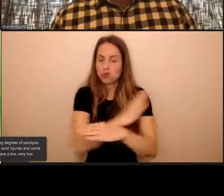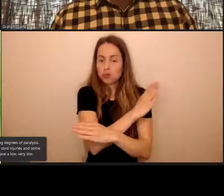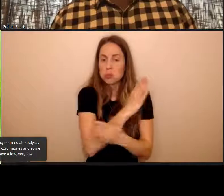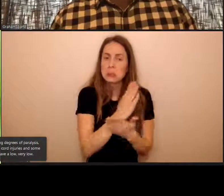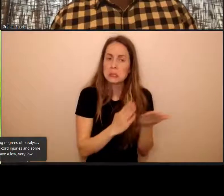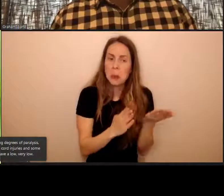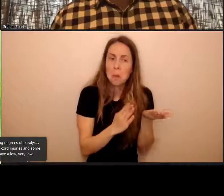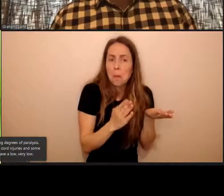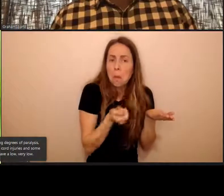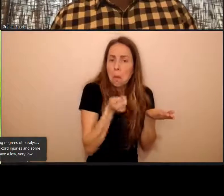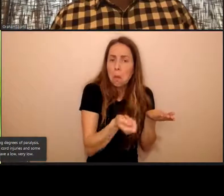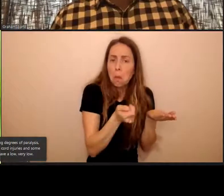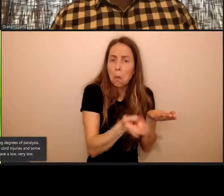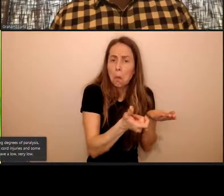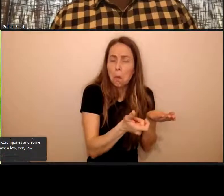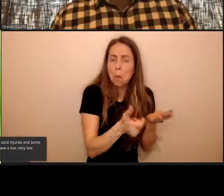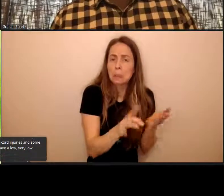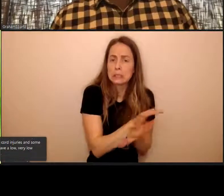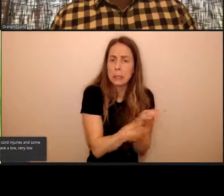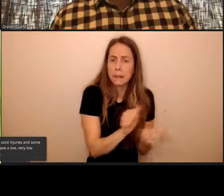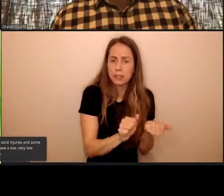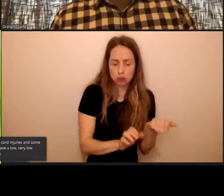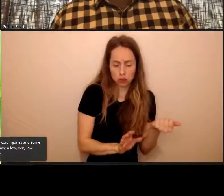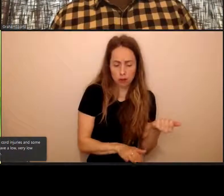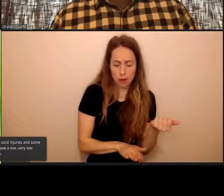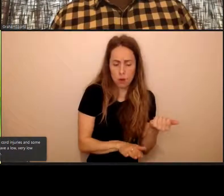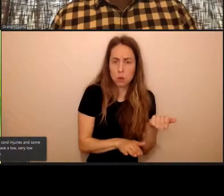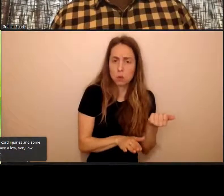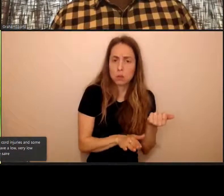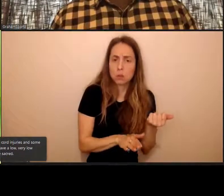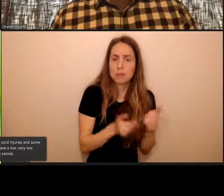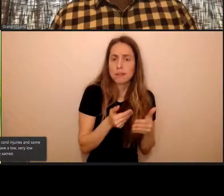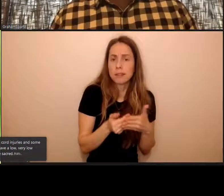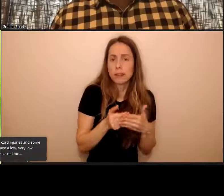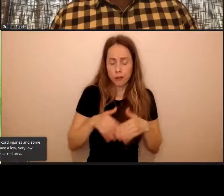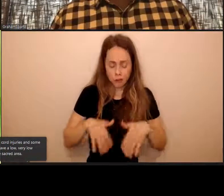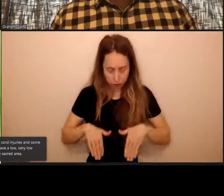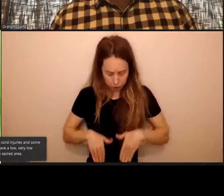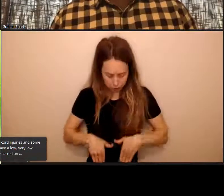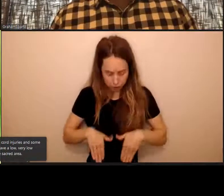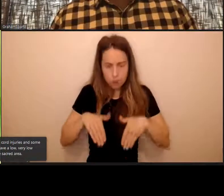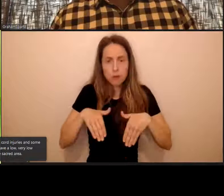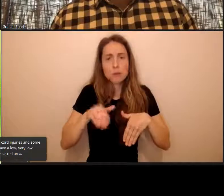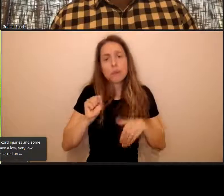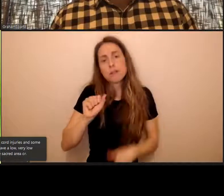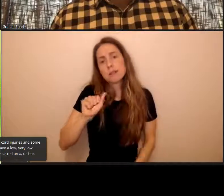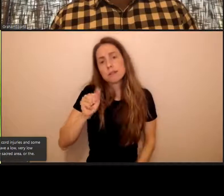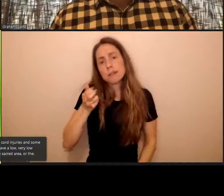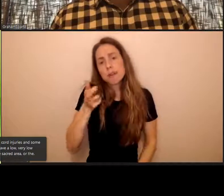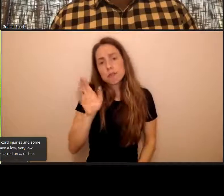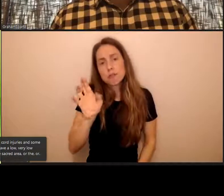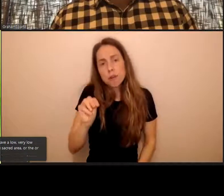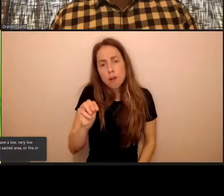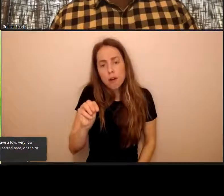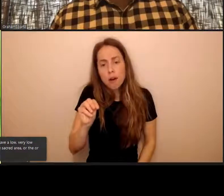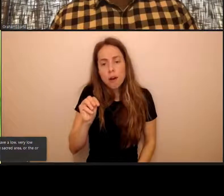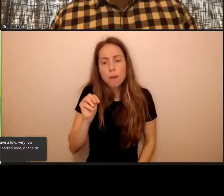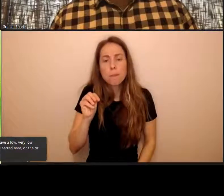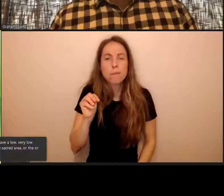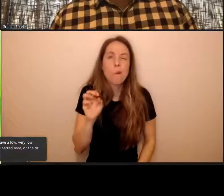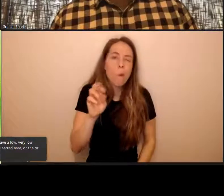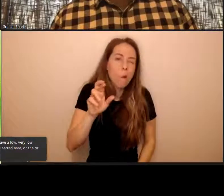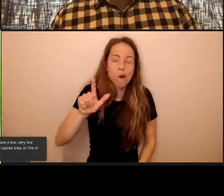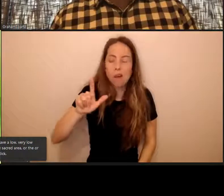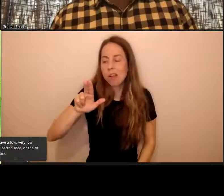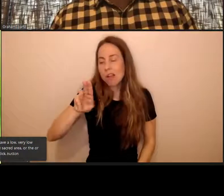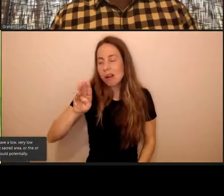low damage down near the sacrum area or the lumbar area, they